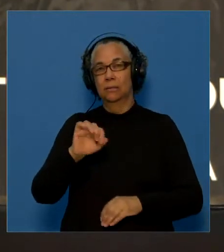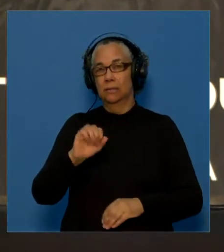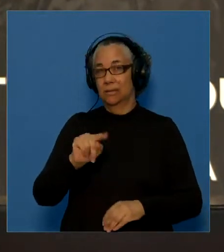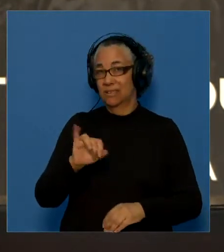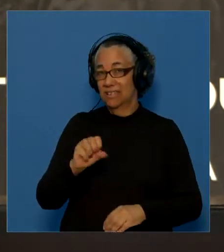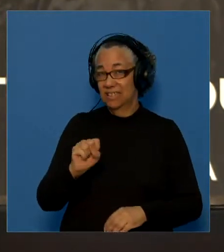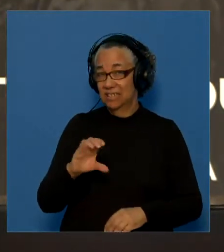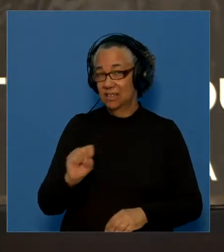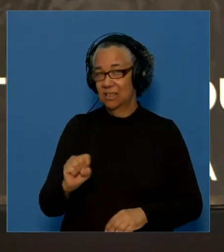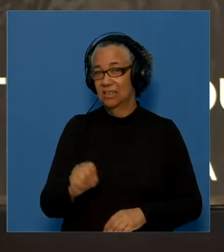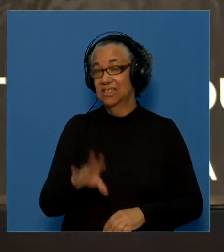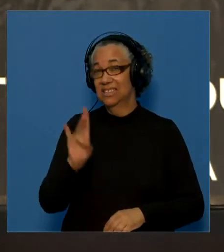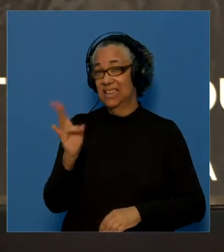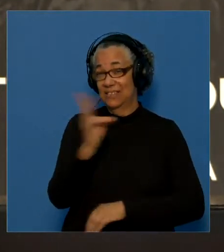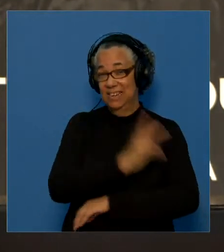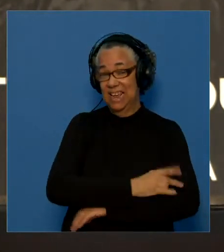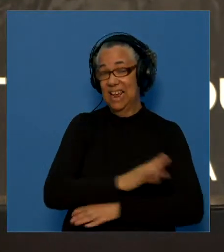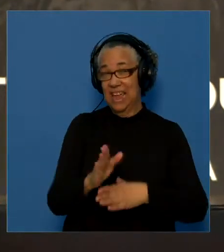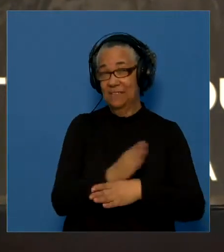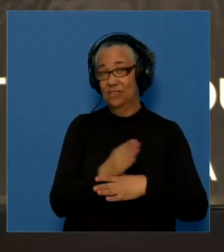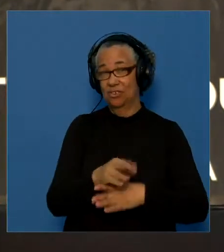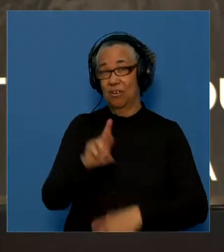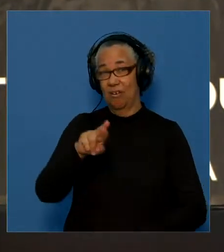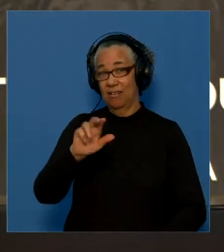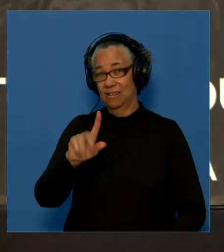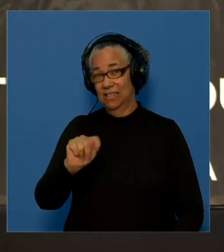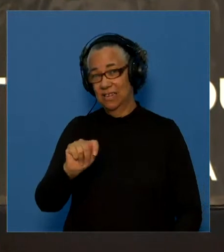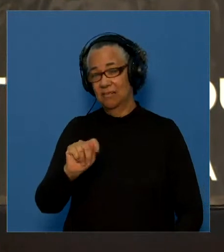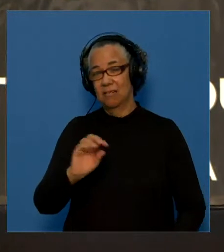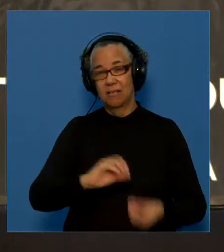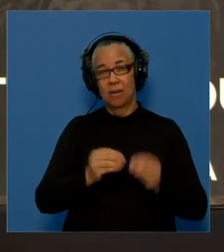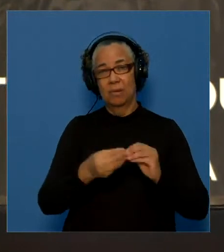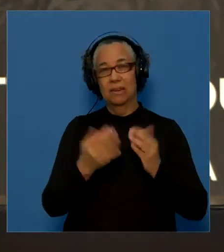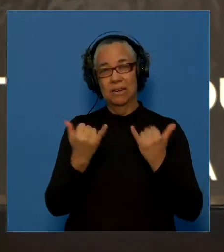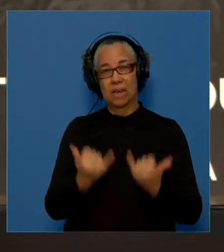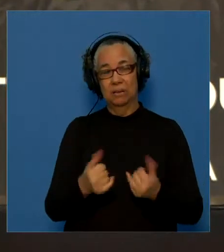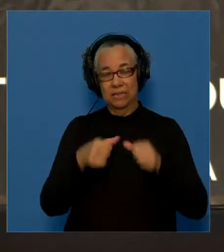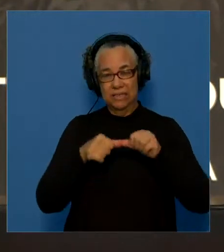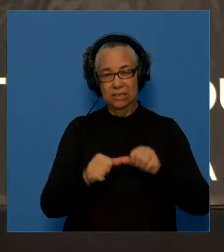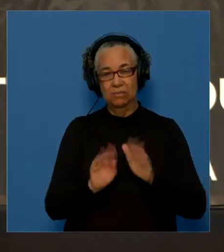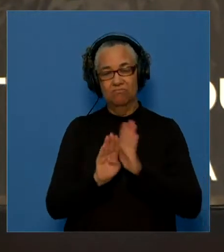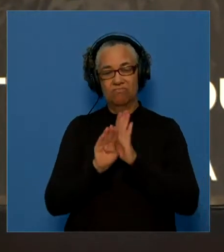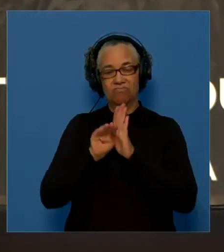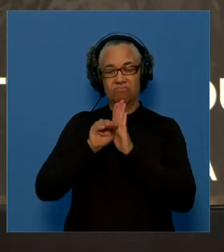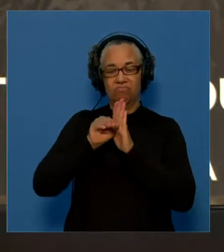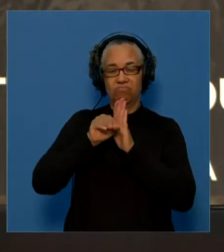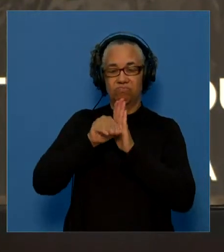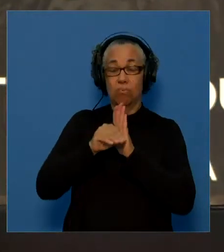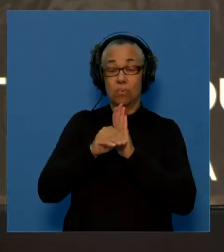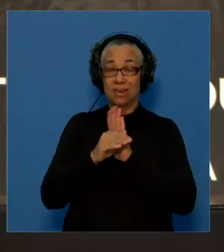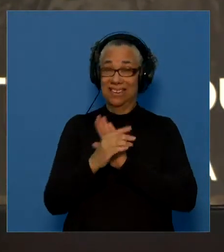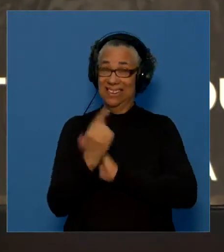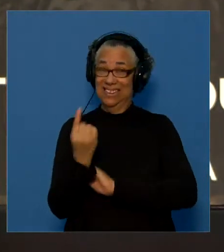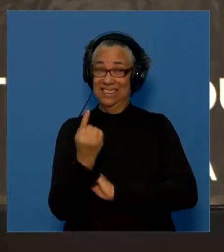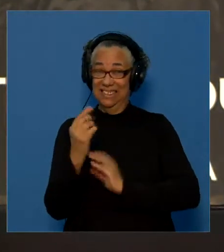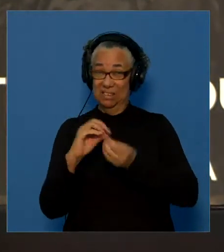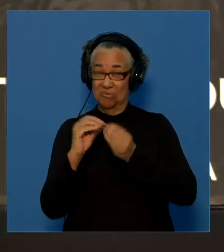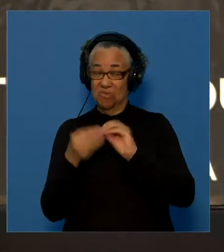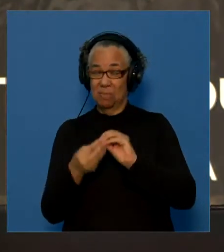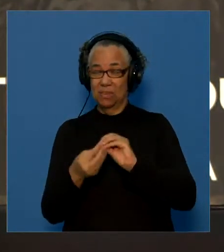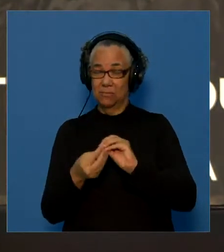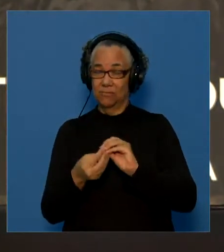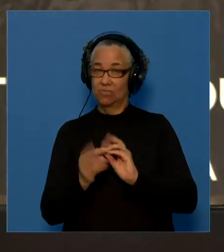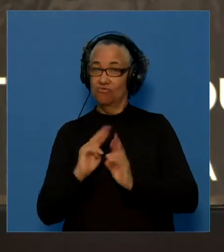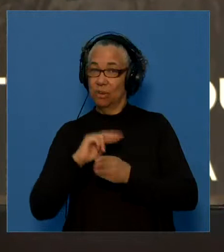average of our real-time reproduction number now continuing to fall further, with single-digit cases that were being reported today, and